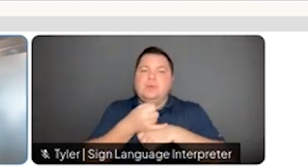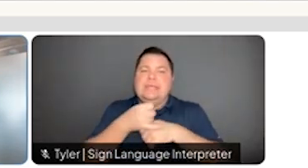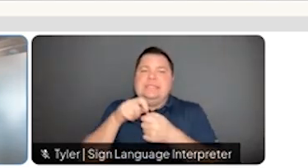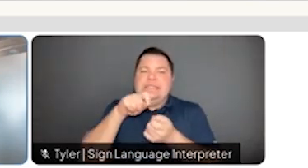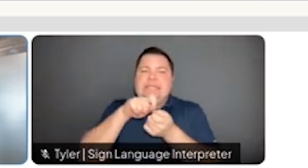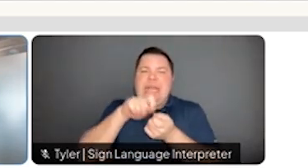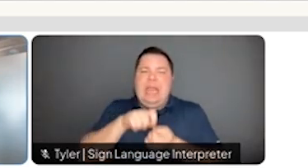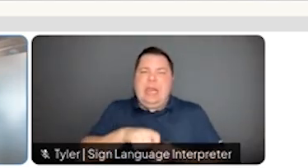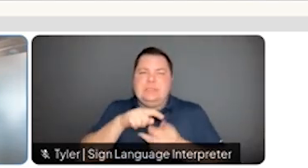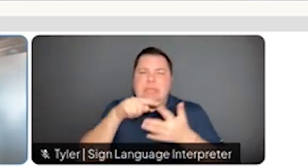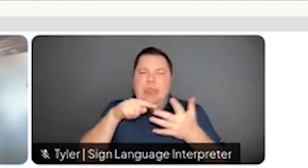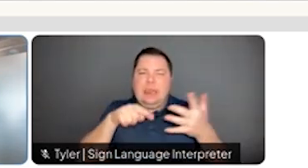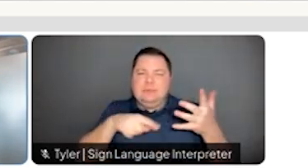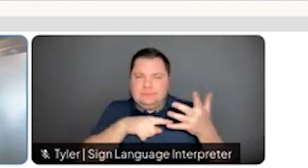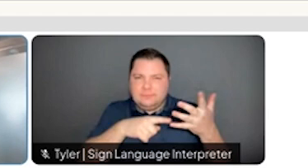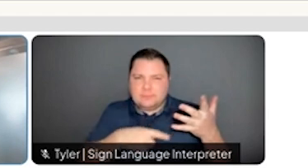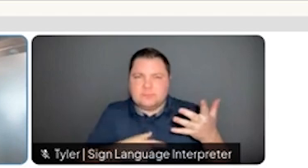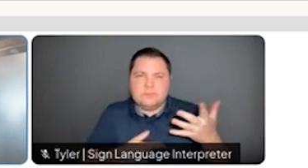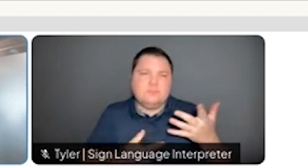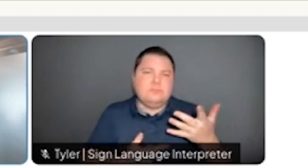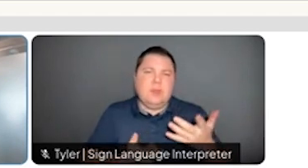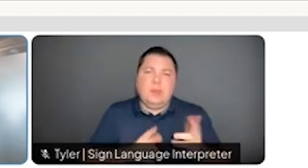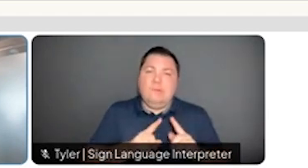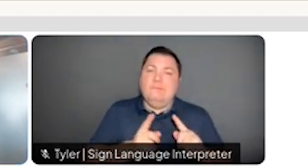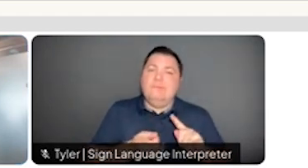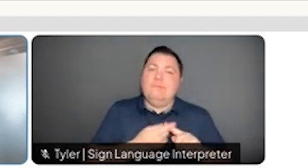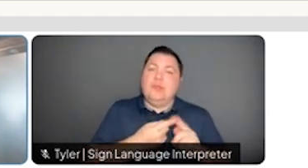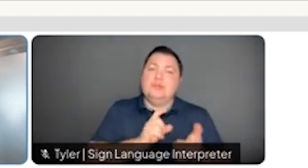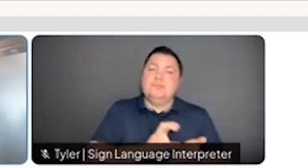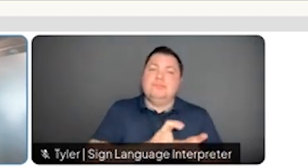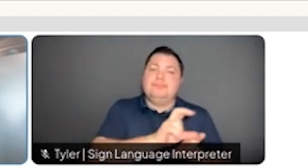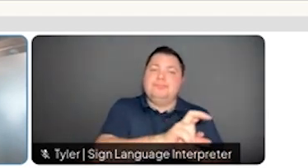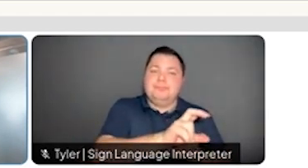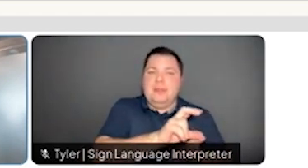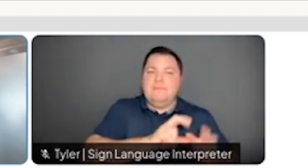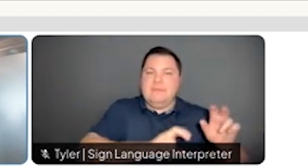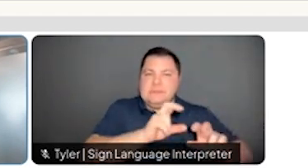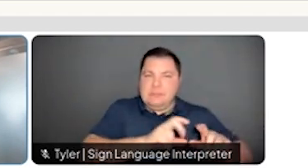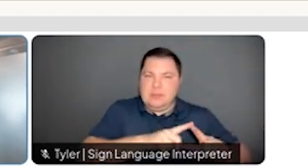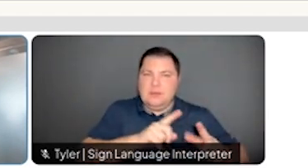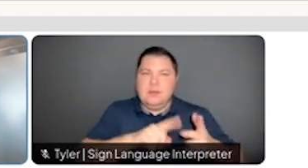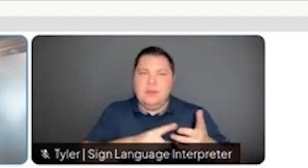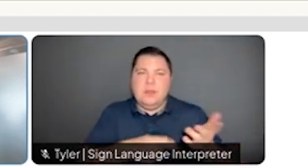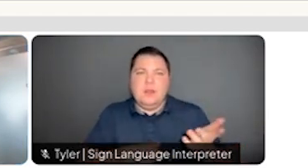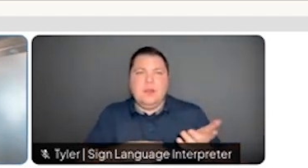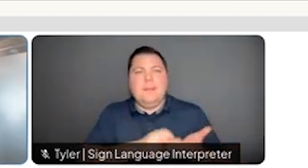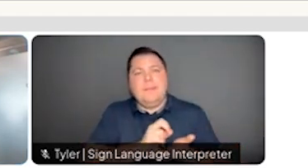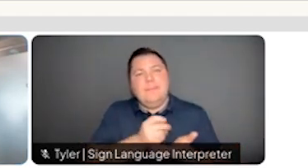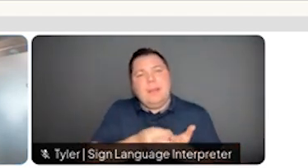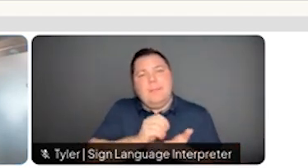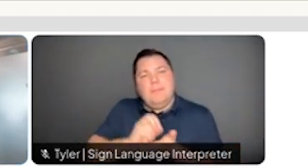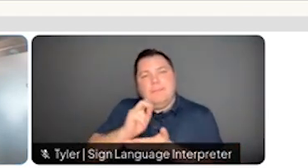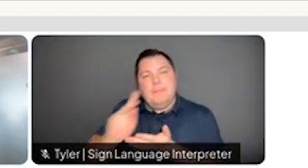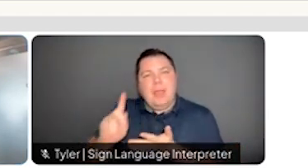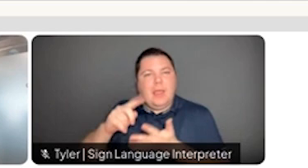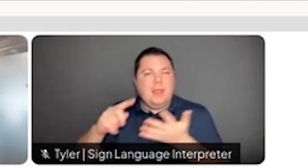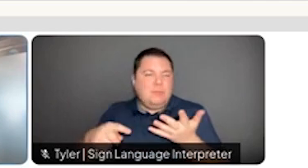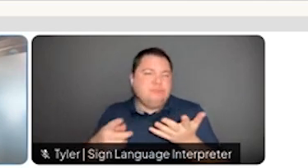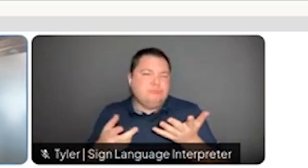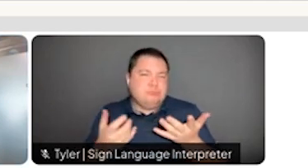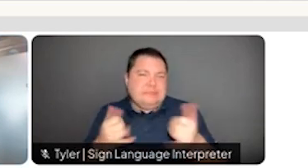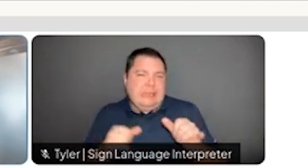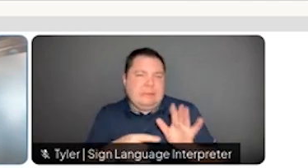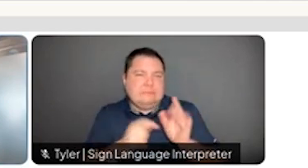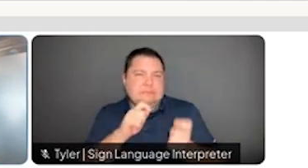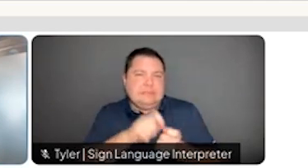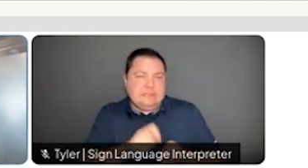of invested capital. So initial invested capital that you saw in the cap table, returned, and of course, unreturned invested capital to date. And